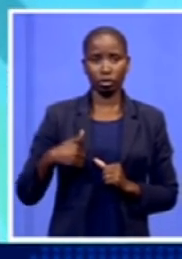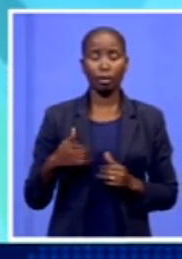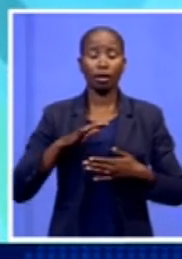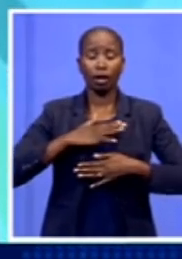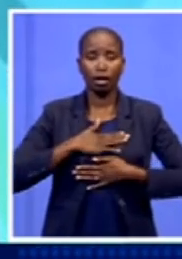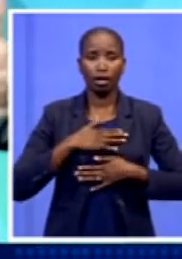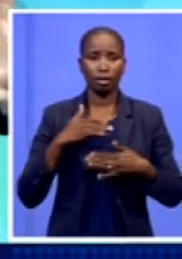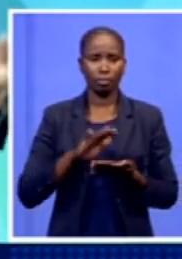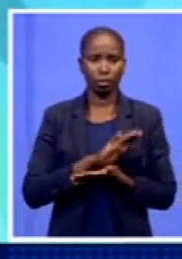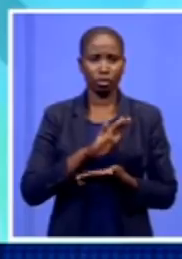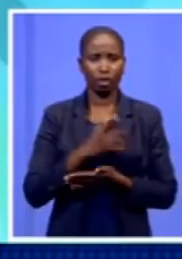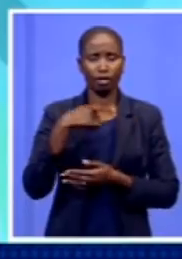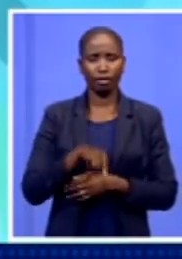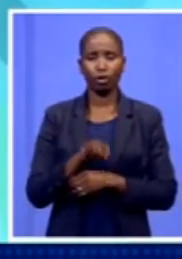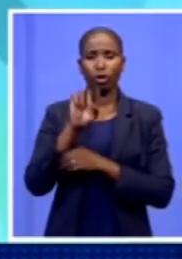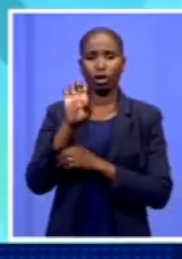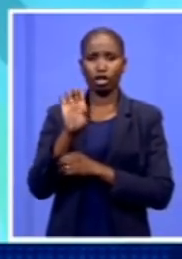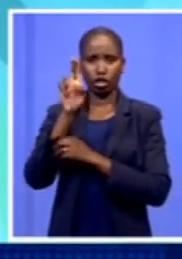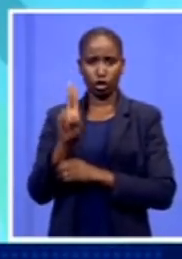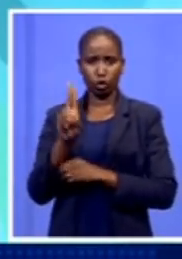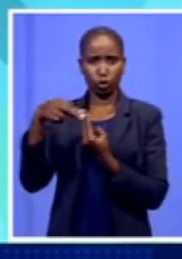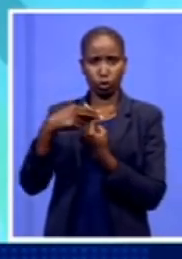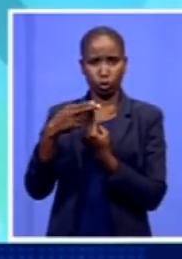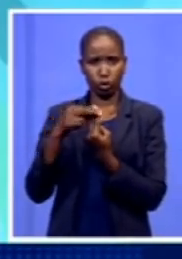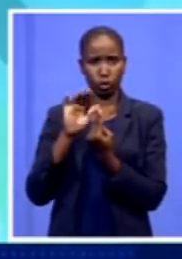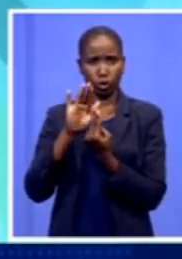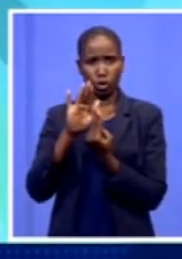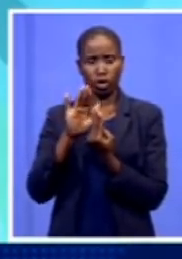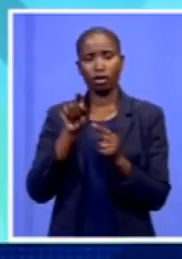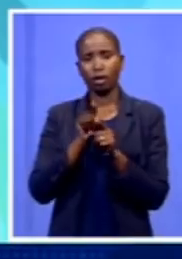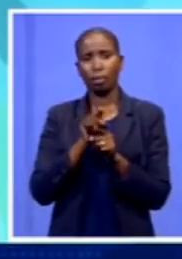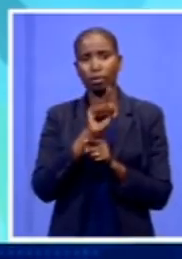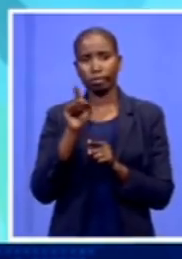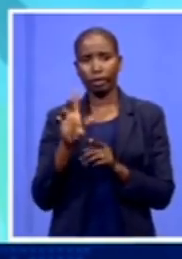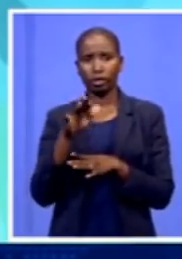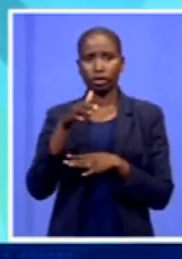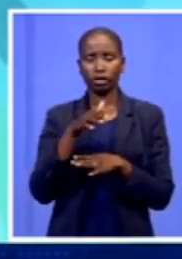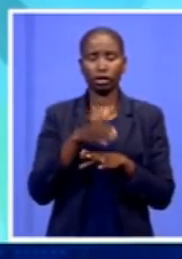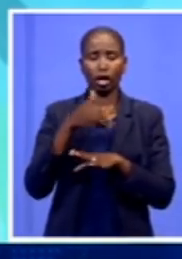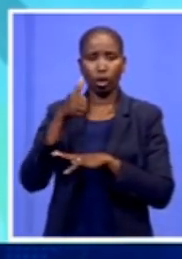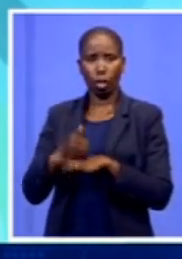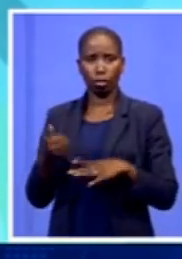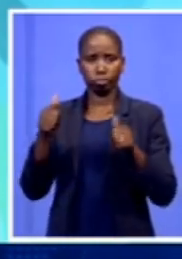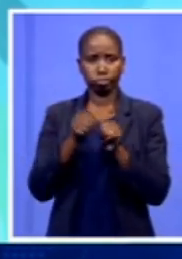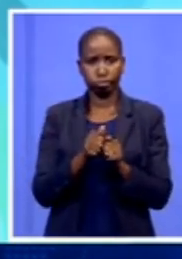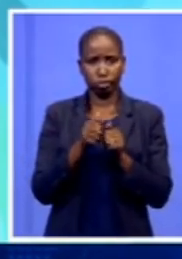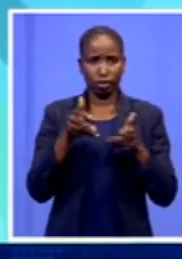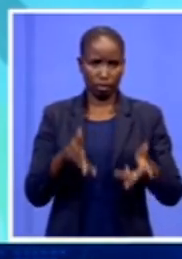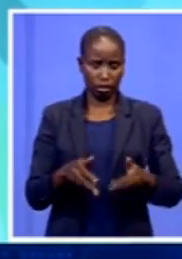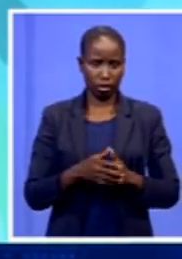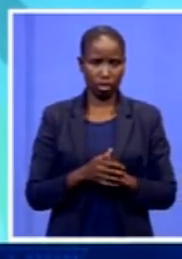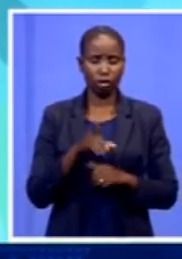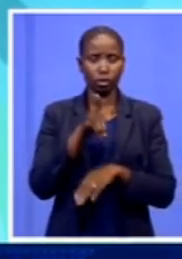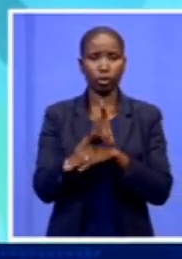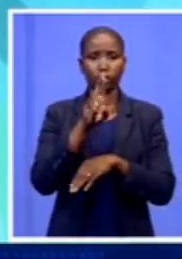Union, together with Ursula von der Leyen, to be a stakeholder in this. I think Dr. Tedros perfectly gave